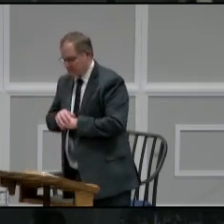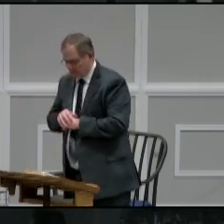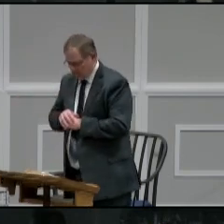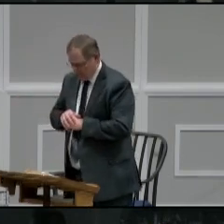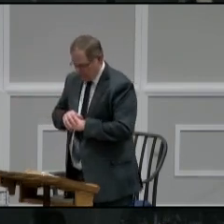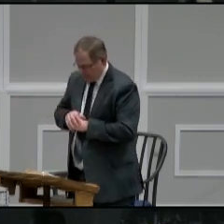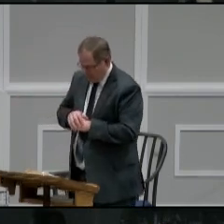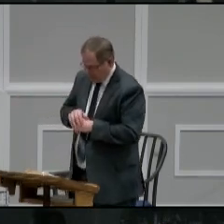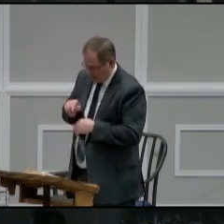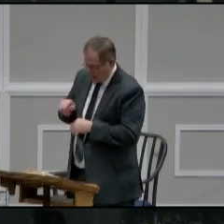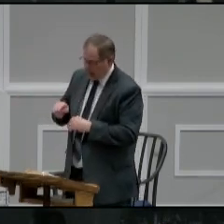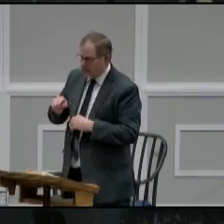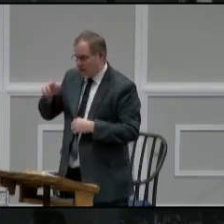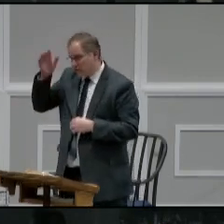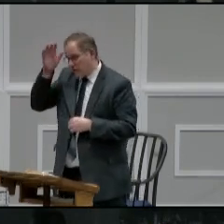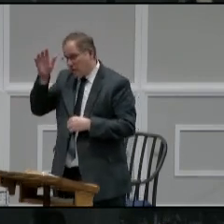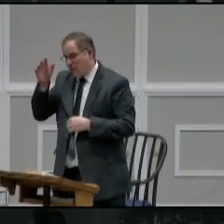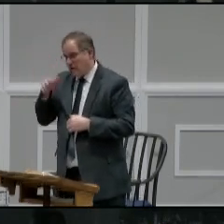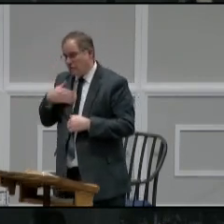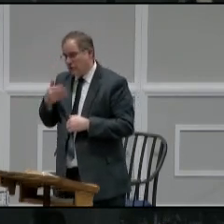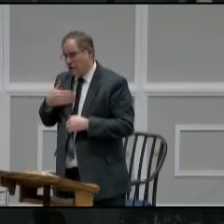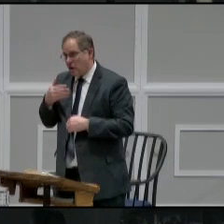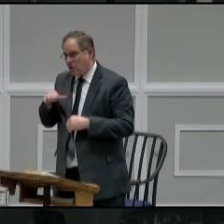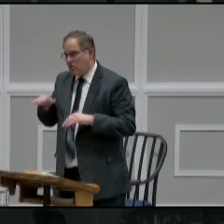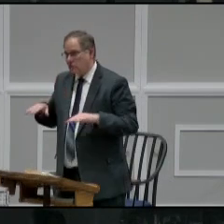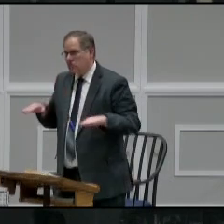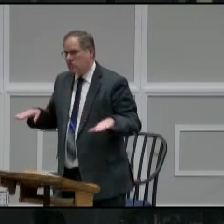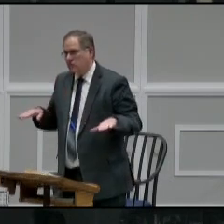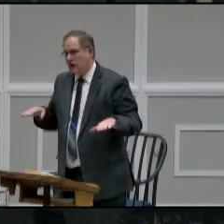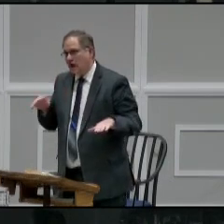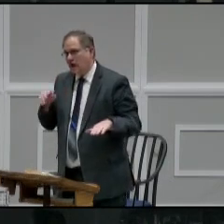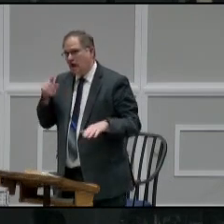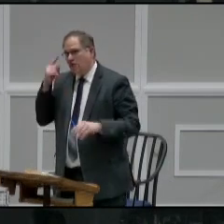And as a father of young children, I wonder